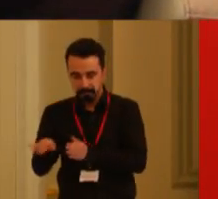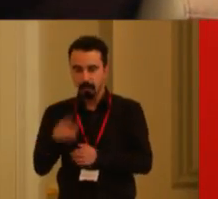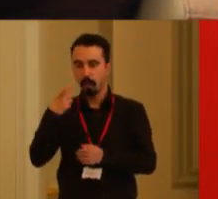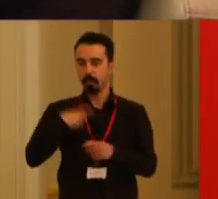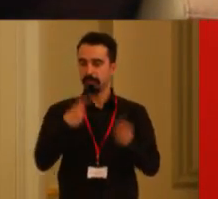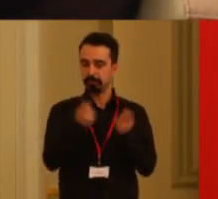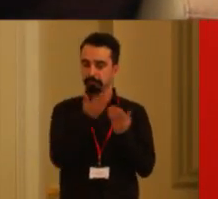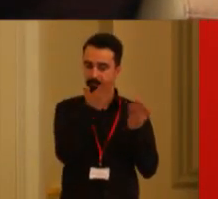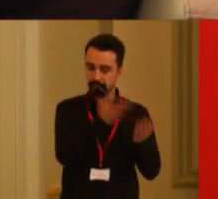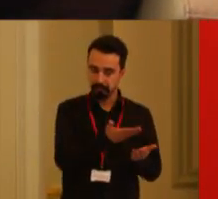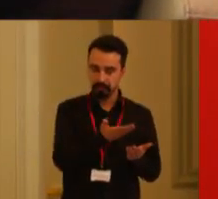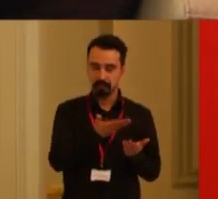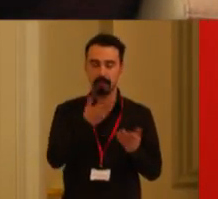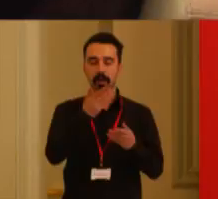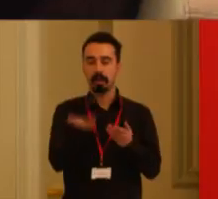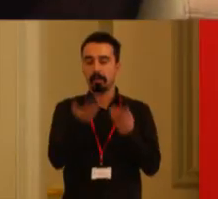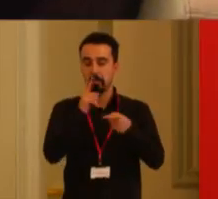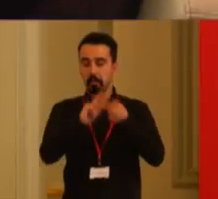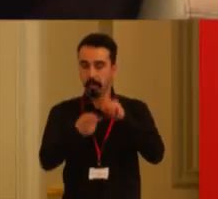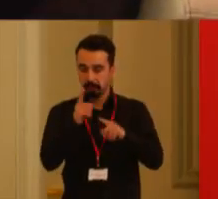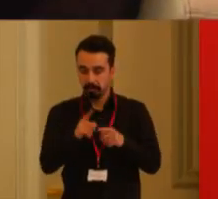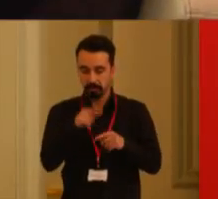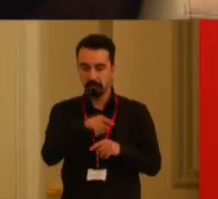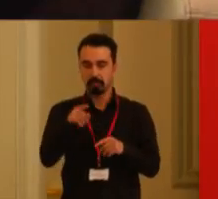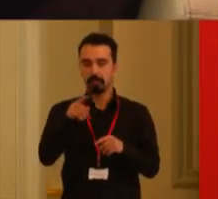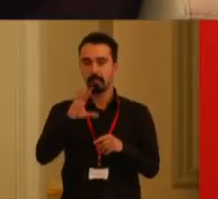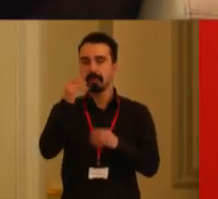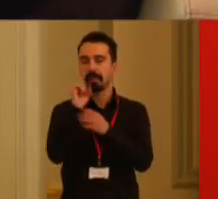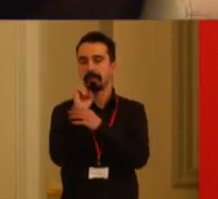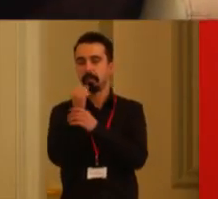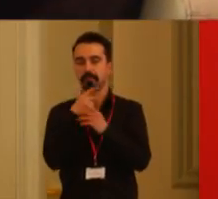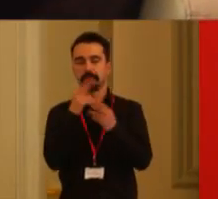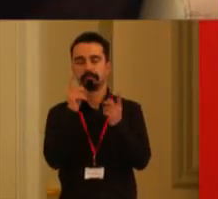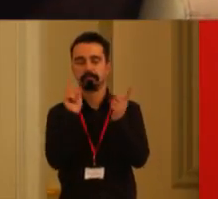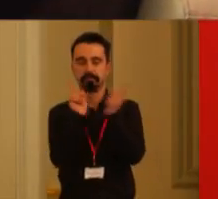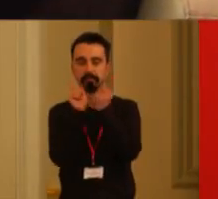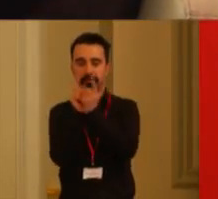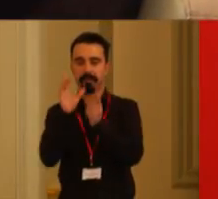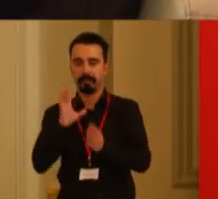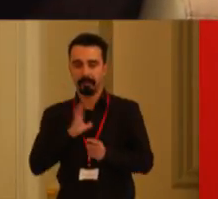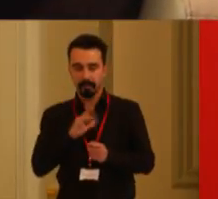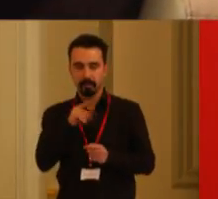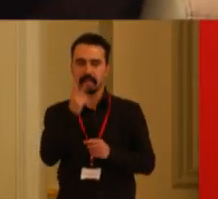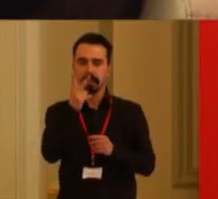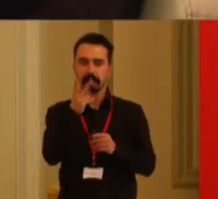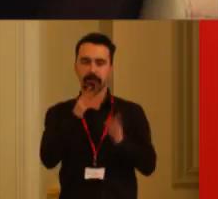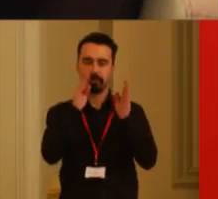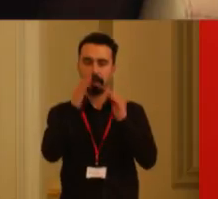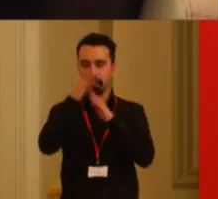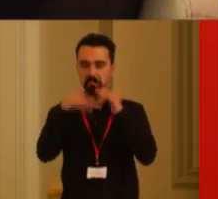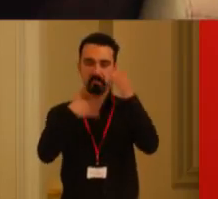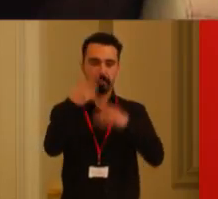subjects that families interact with families, and I'm sure you are seeing